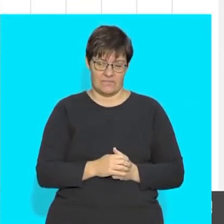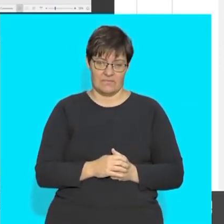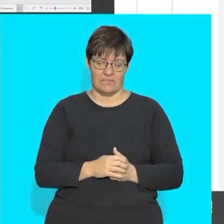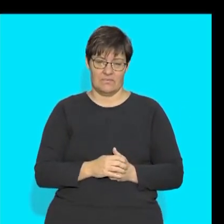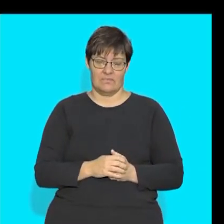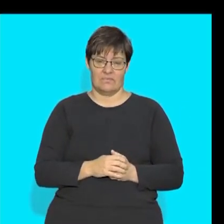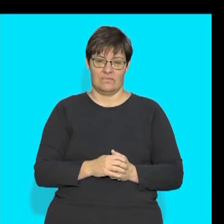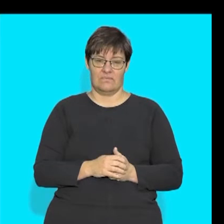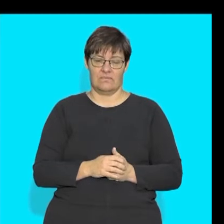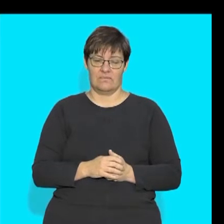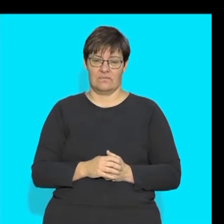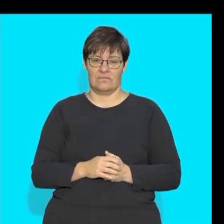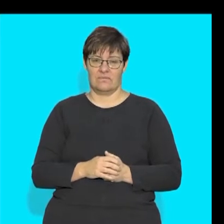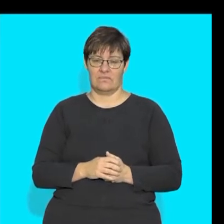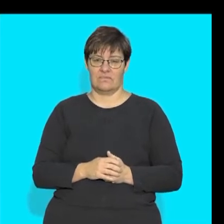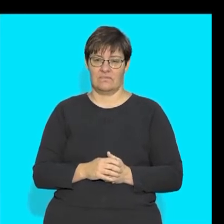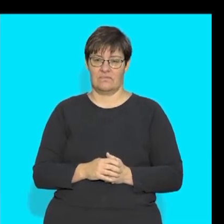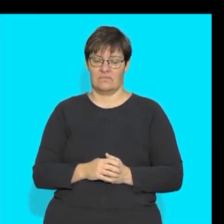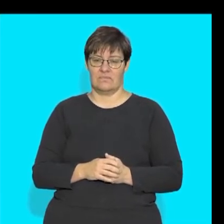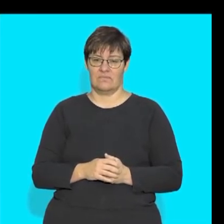So let's go back here.